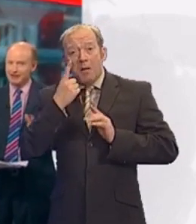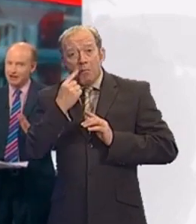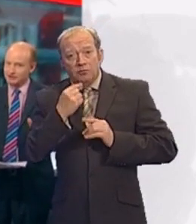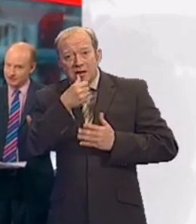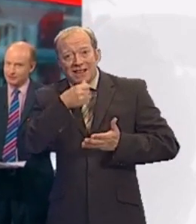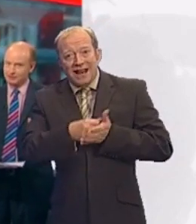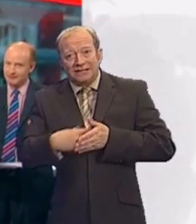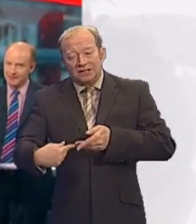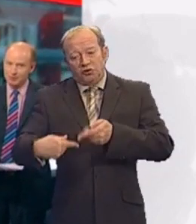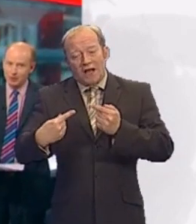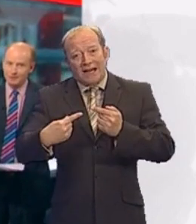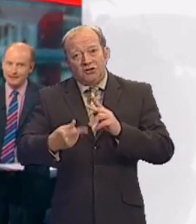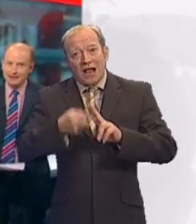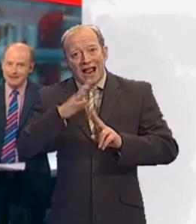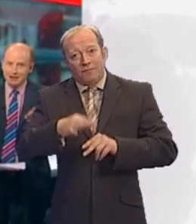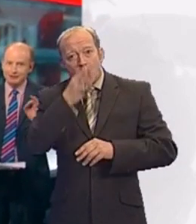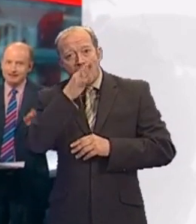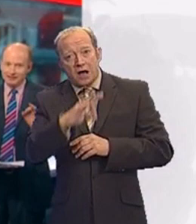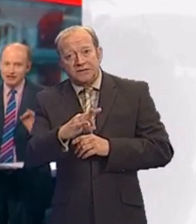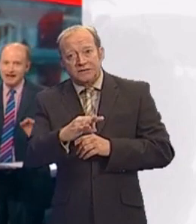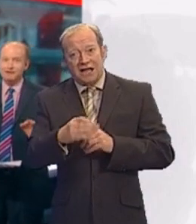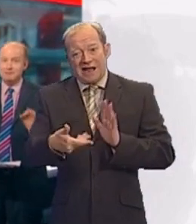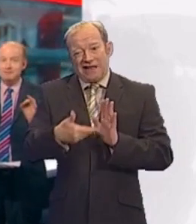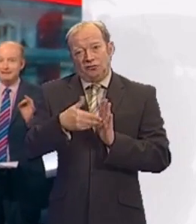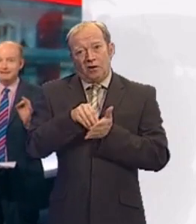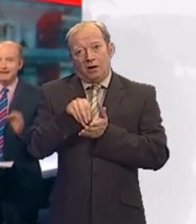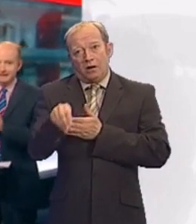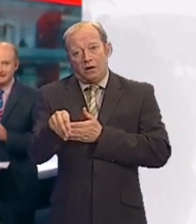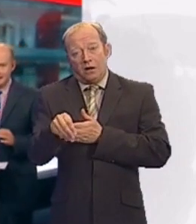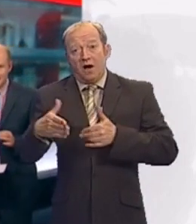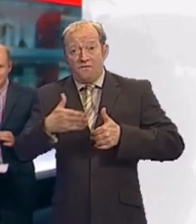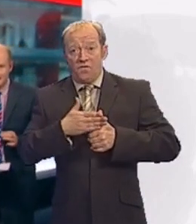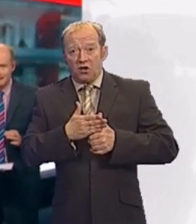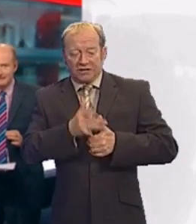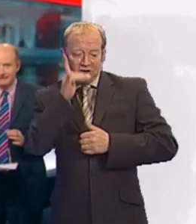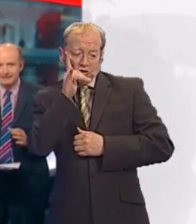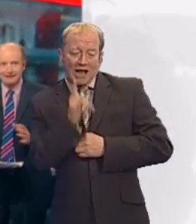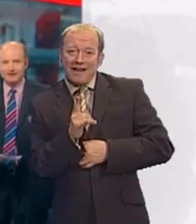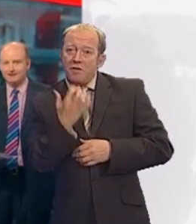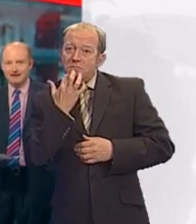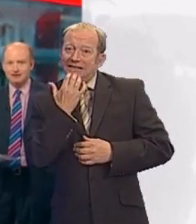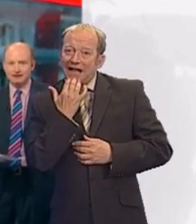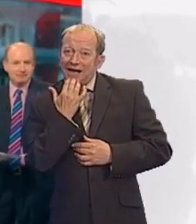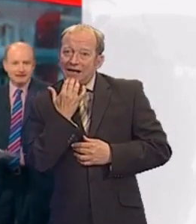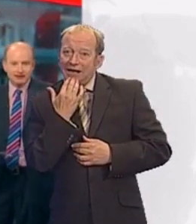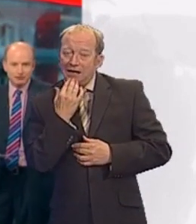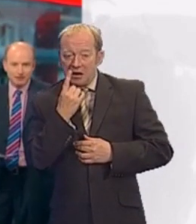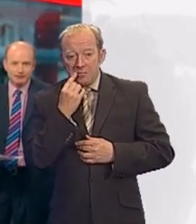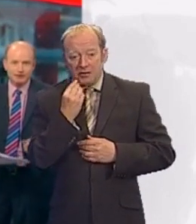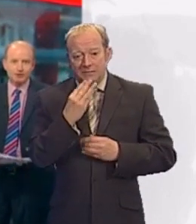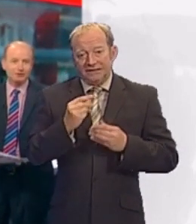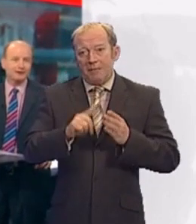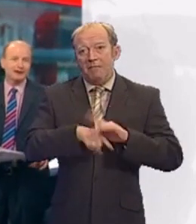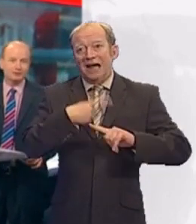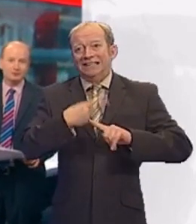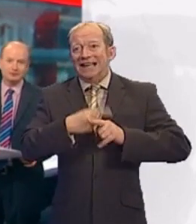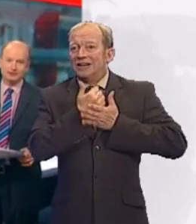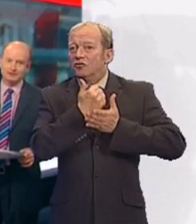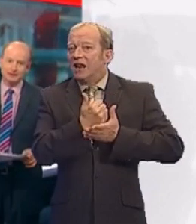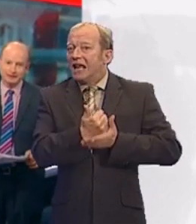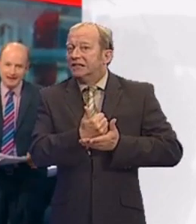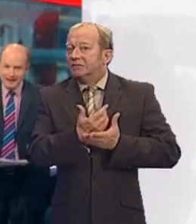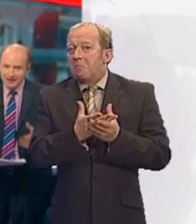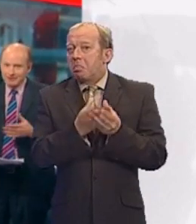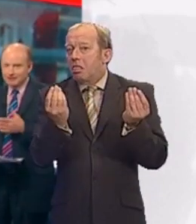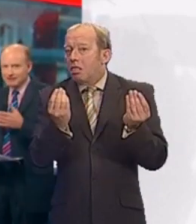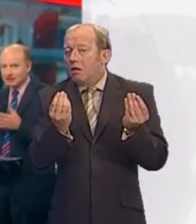if it asks you to pay more. You need to check for mistakes in it, that they've left out some tax relief you qualify for